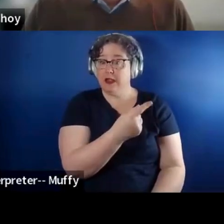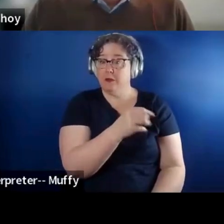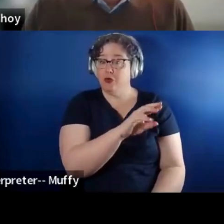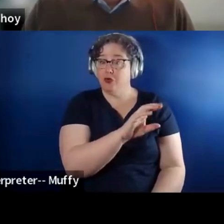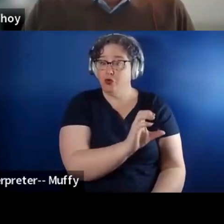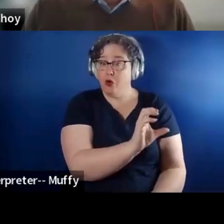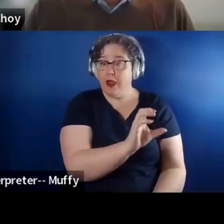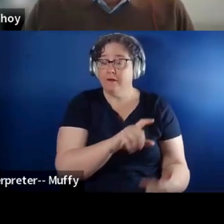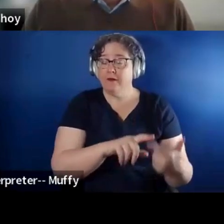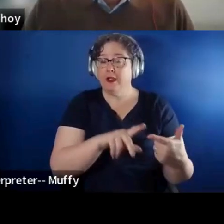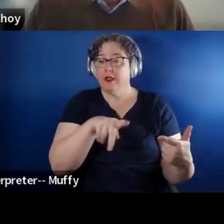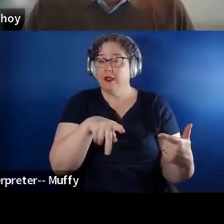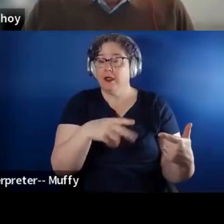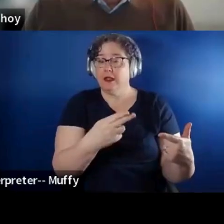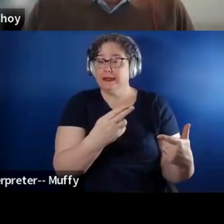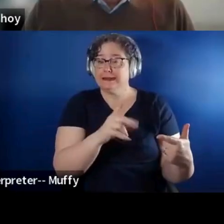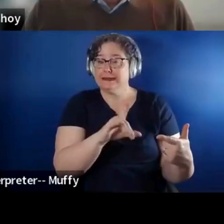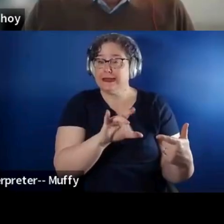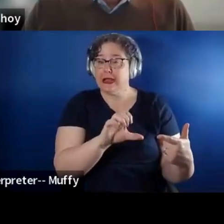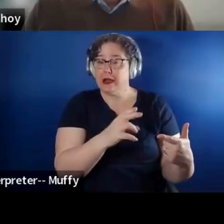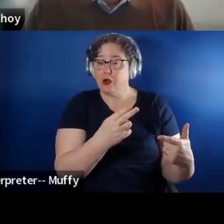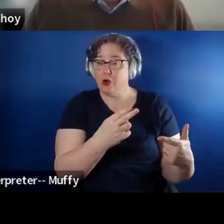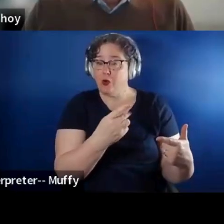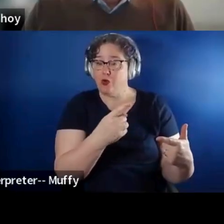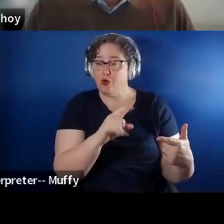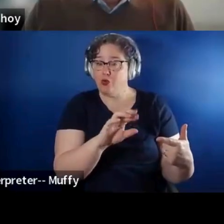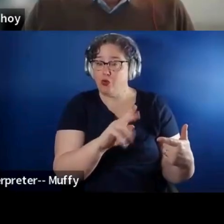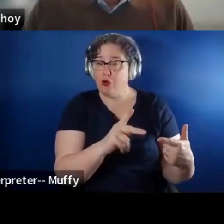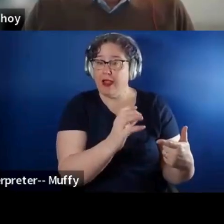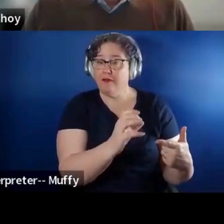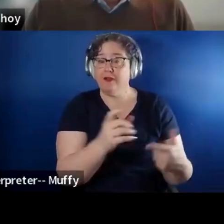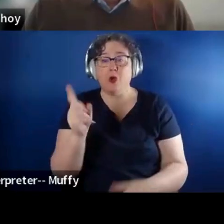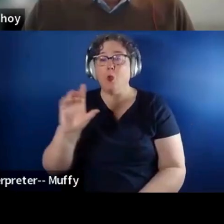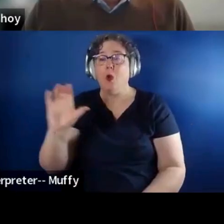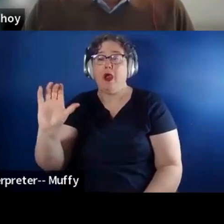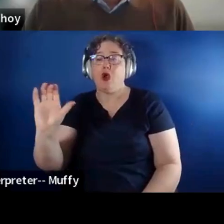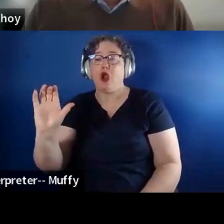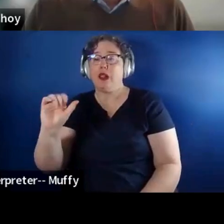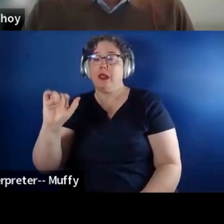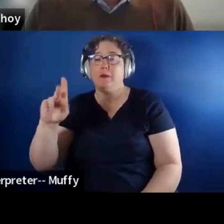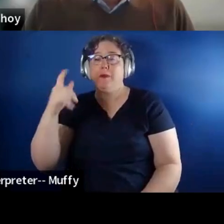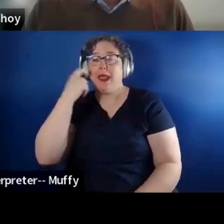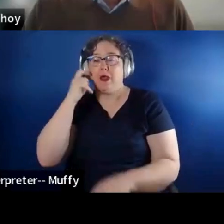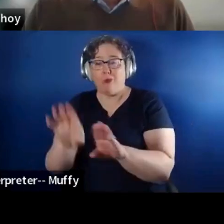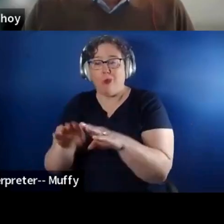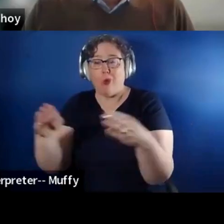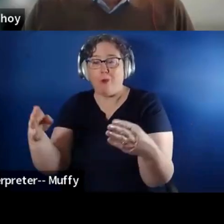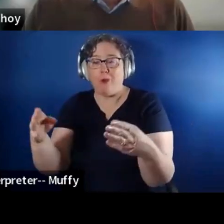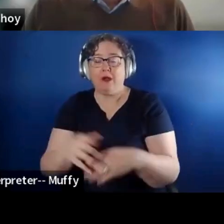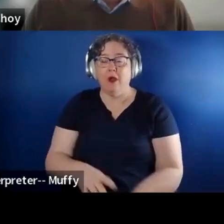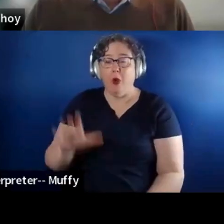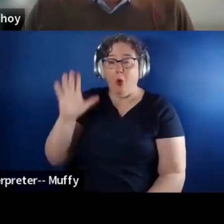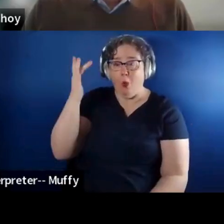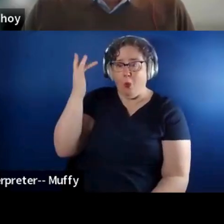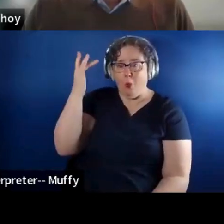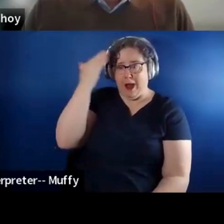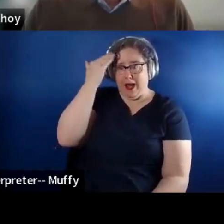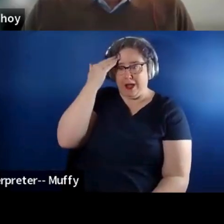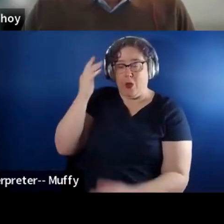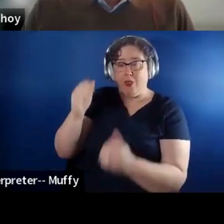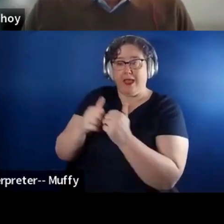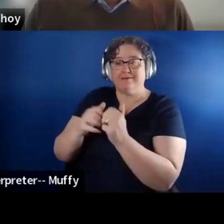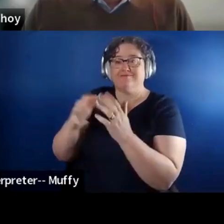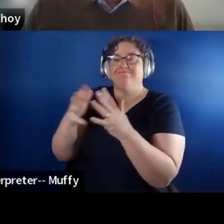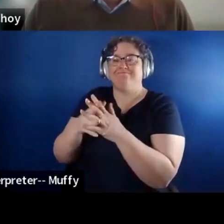where Columbia Bank wants to grow their business? Why? Because they've just opened a new bank in the area and they want to increase